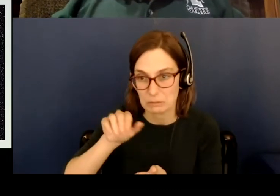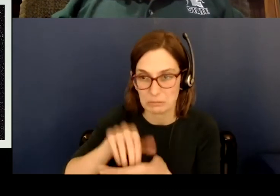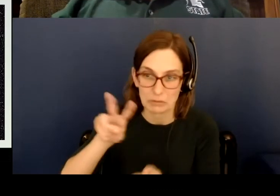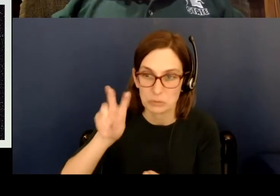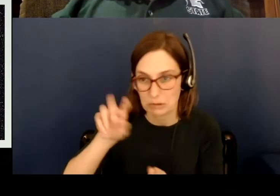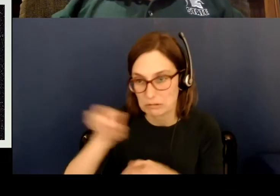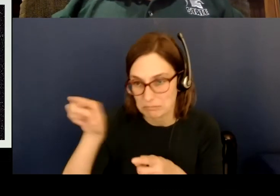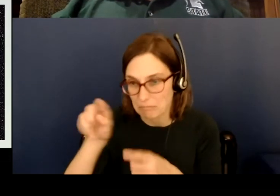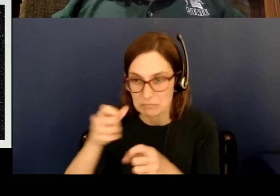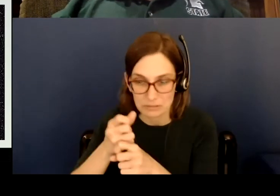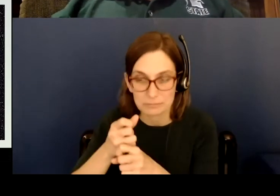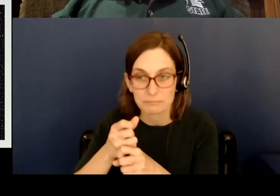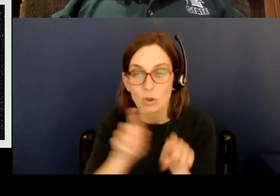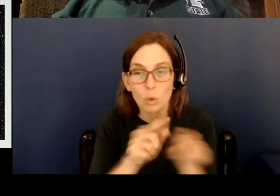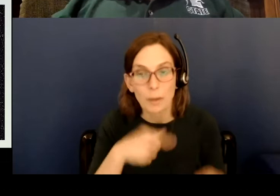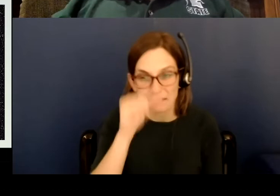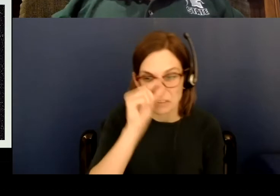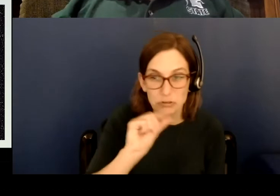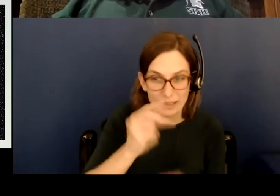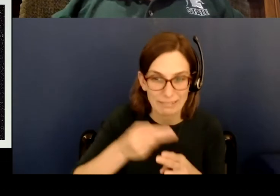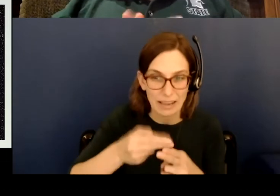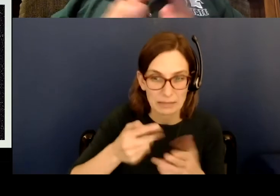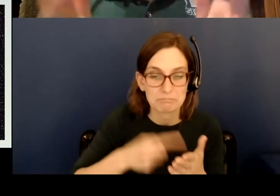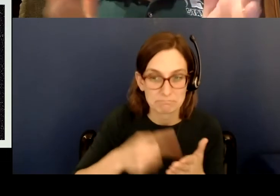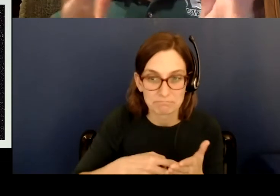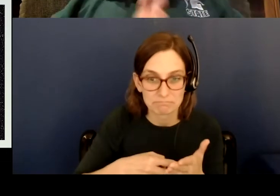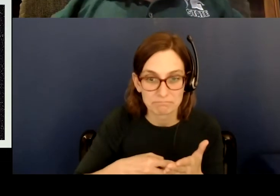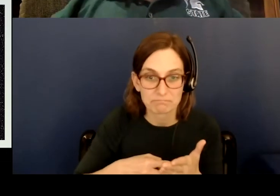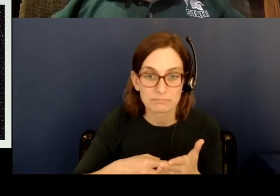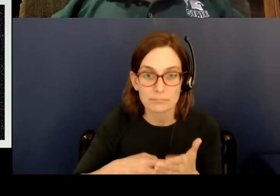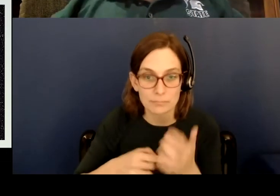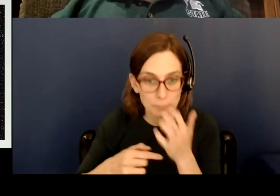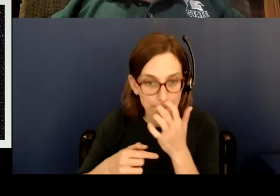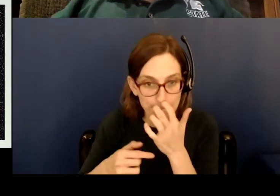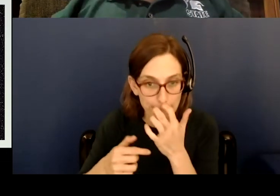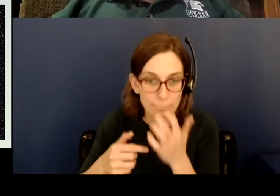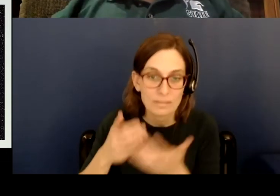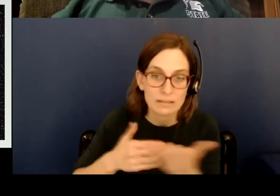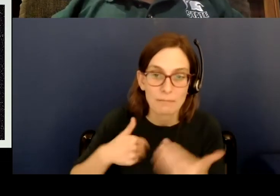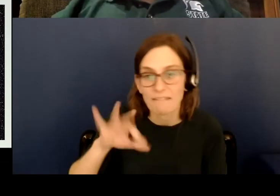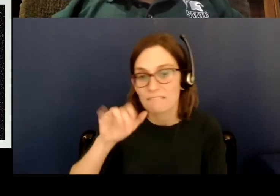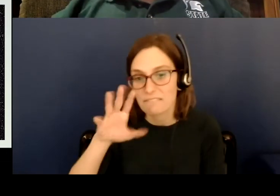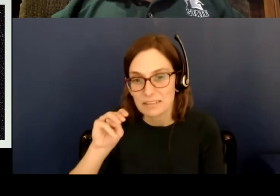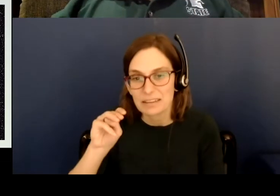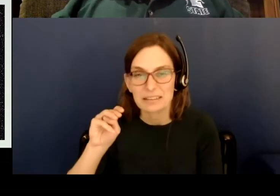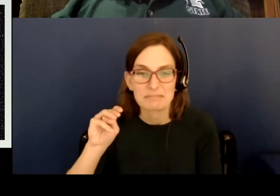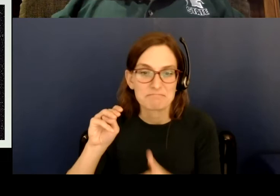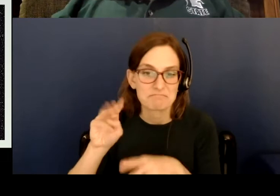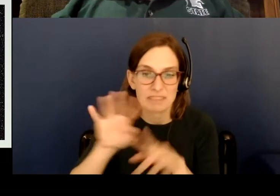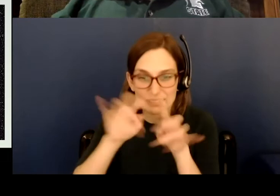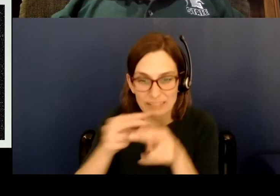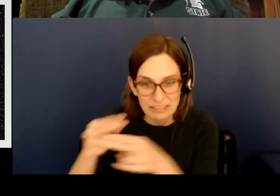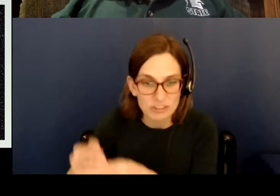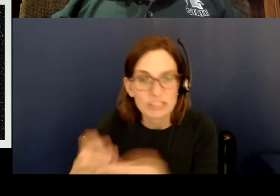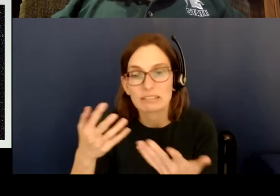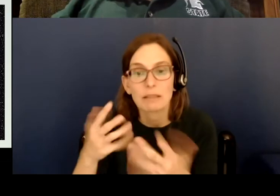1200s. They also have Greek names, and many of them have Flamsteed designations and things like that. And when it comes down to it, they will